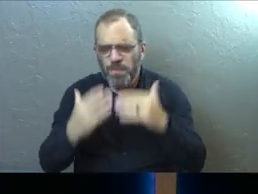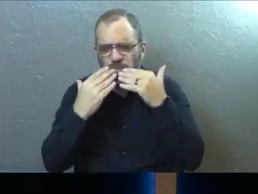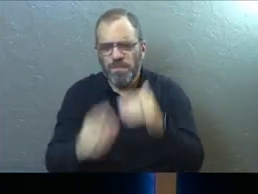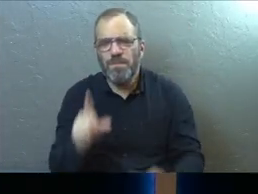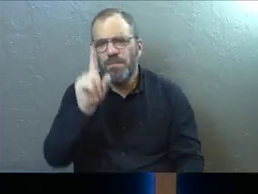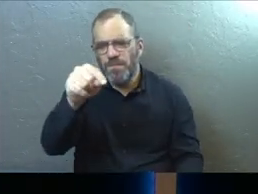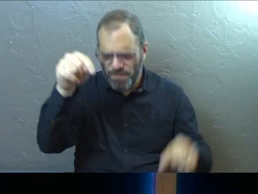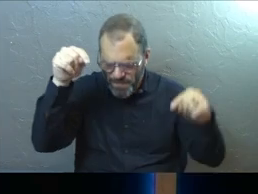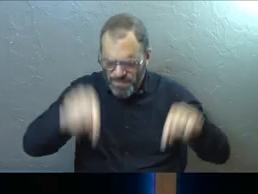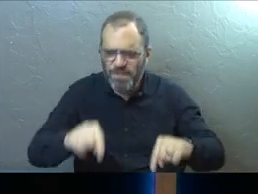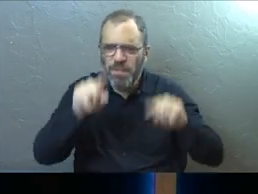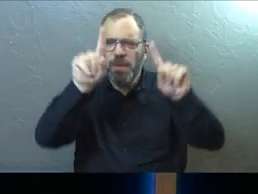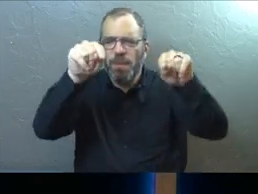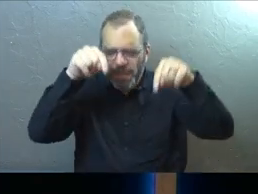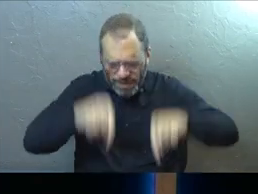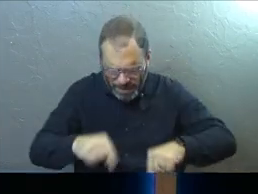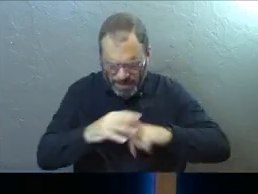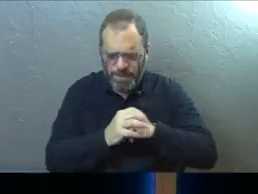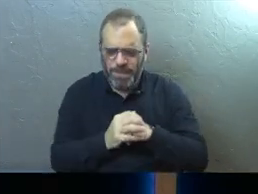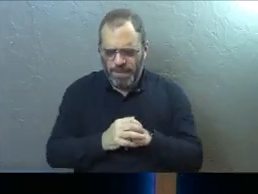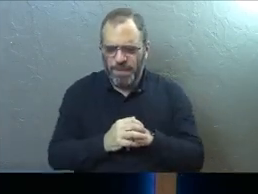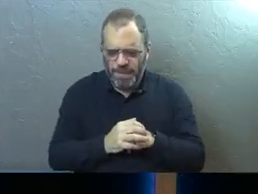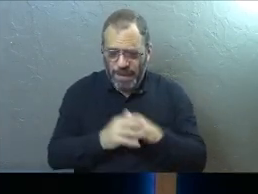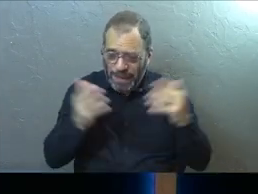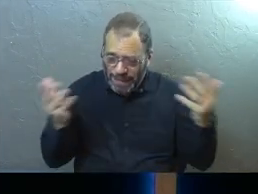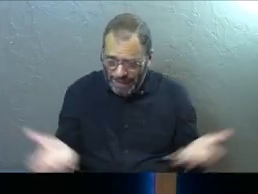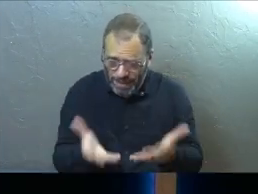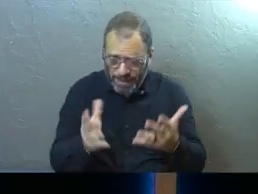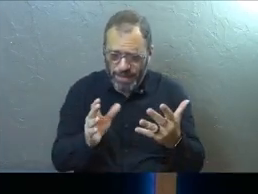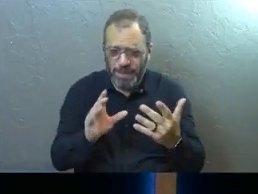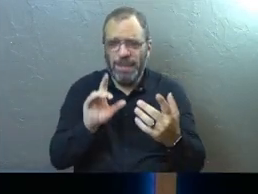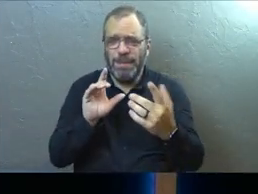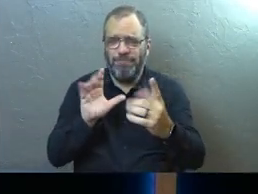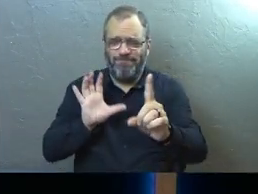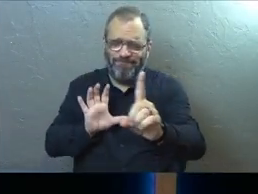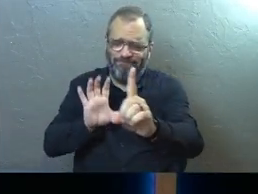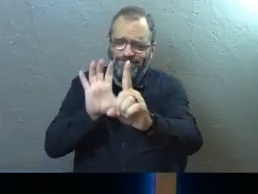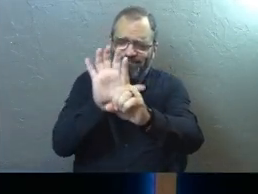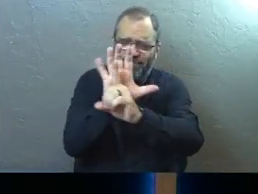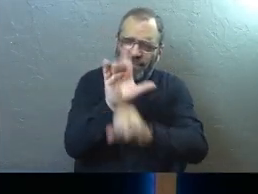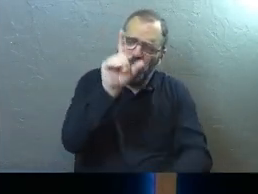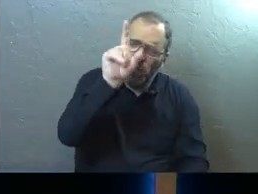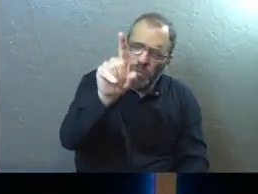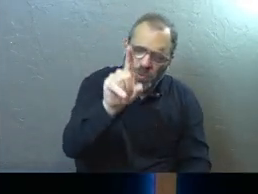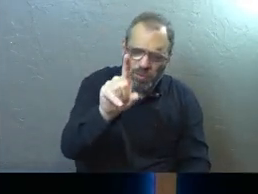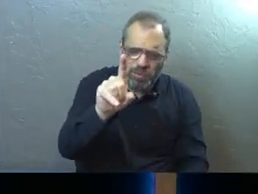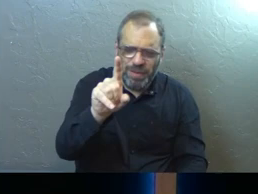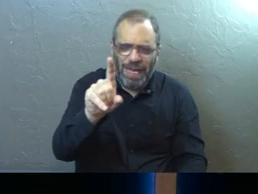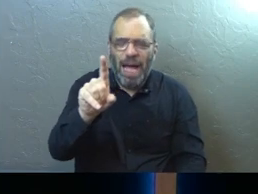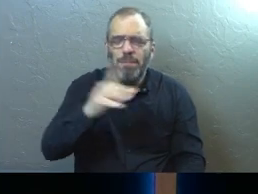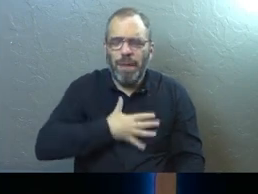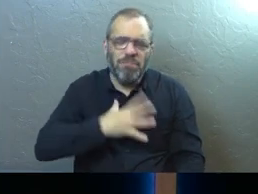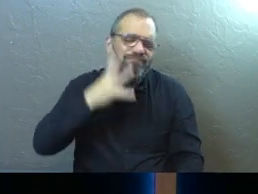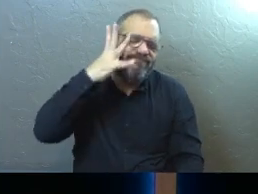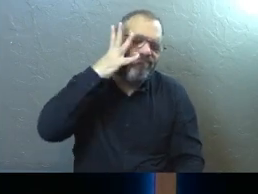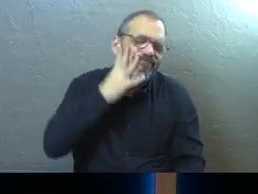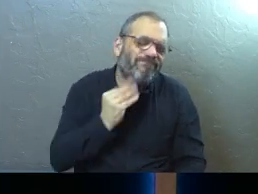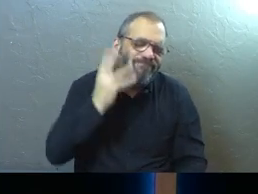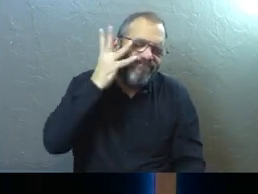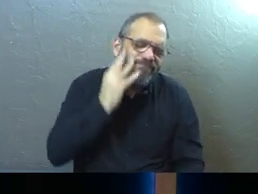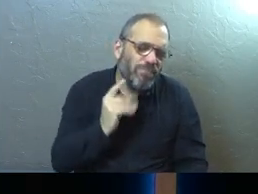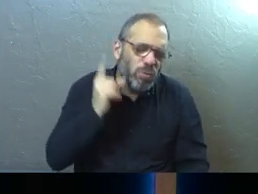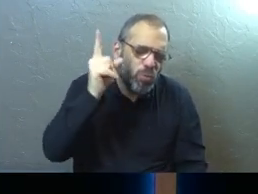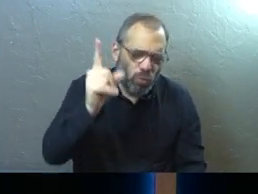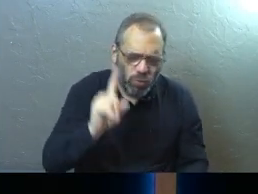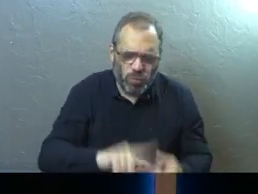you that you're here with us right now. God, we're here to meet with you. We're not here for anything else, God, but we're here to have an encounter with you, God. We're